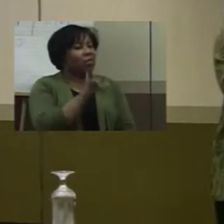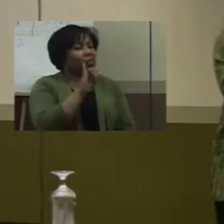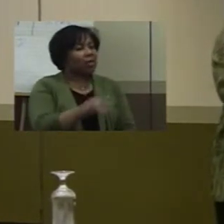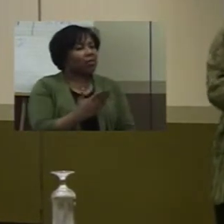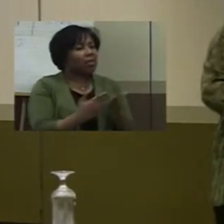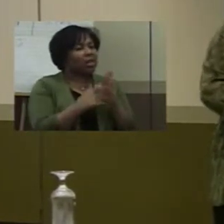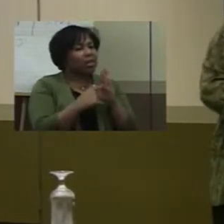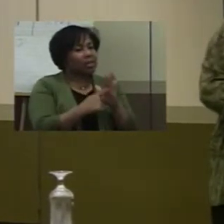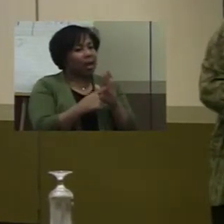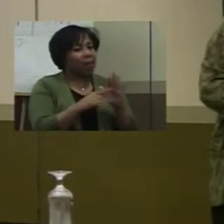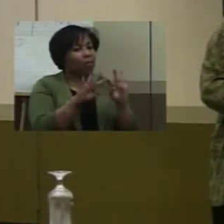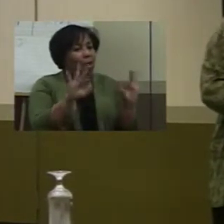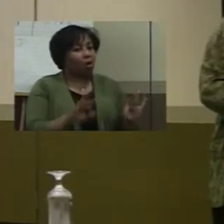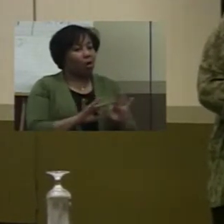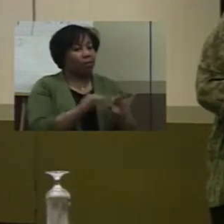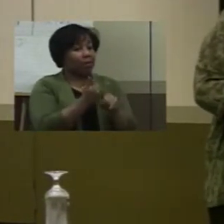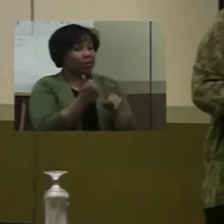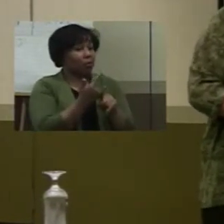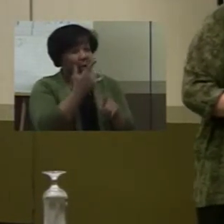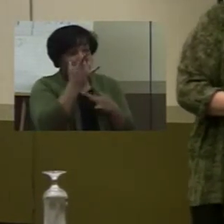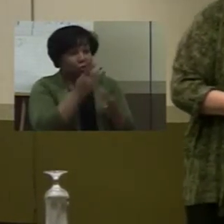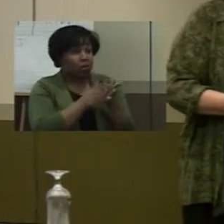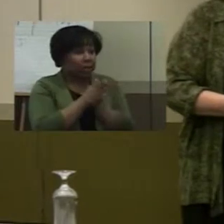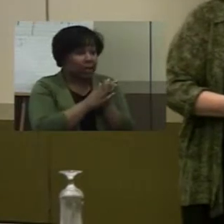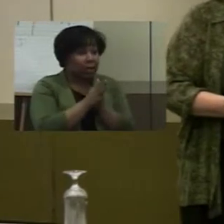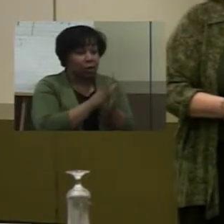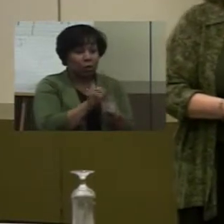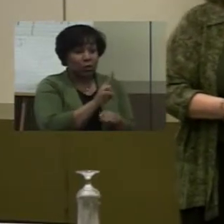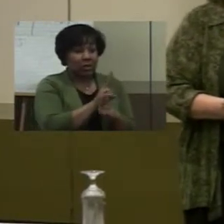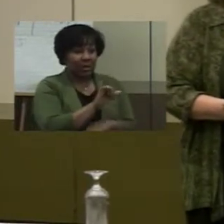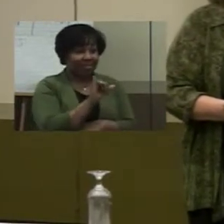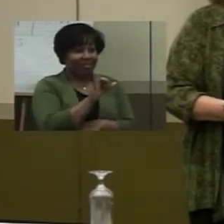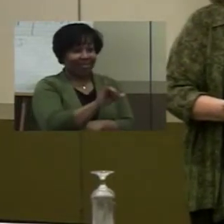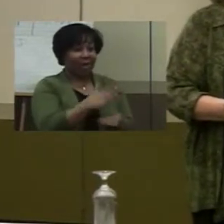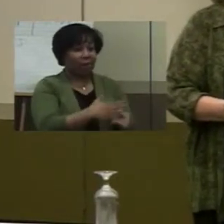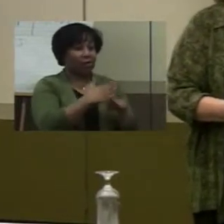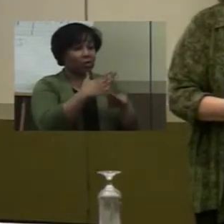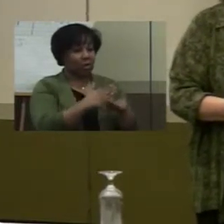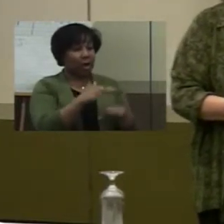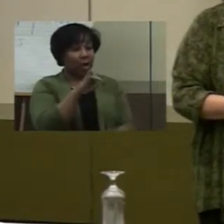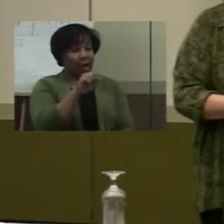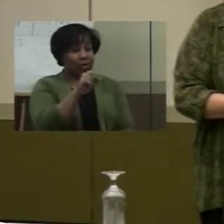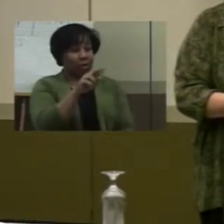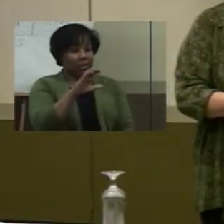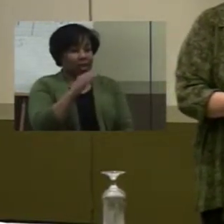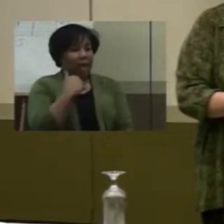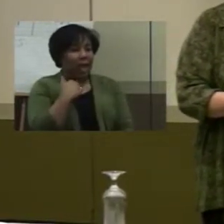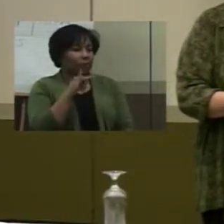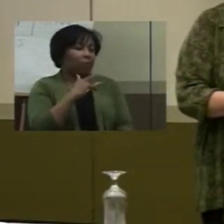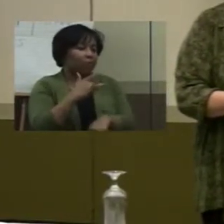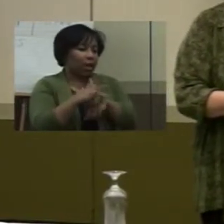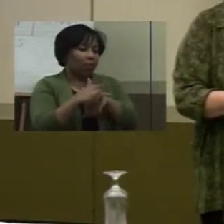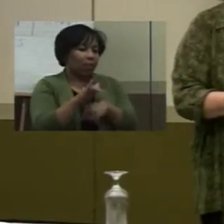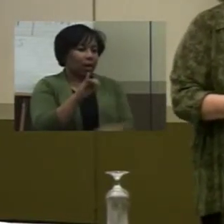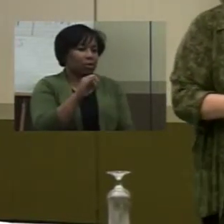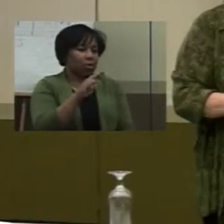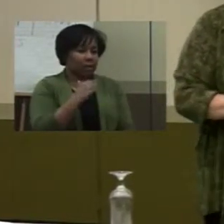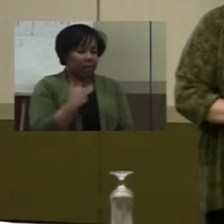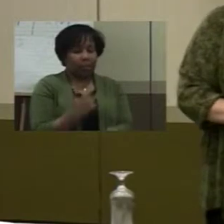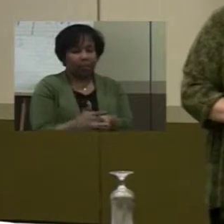these are some sample forms, and if you were ever interested in using this intervention, ISRC has these samples available.